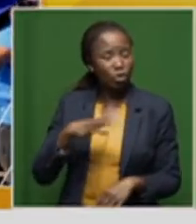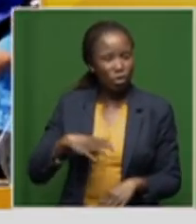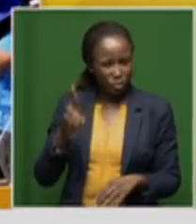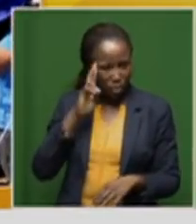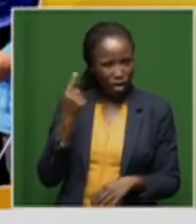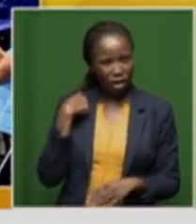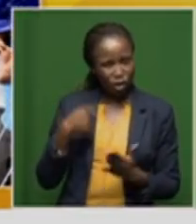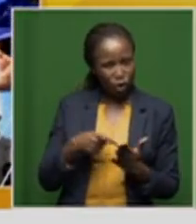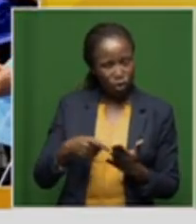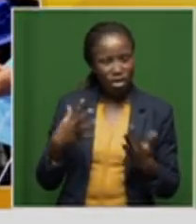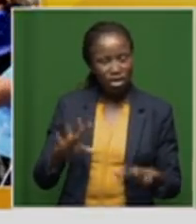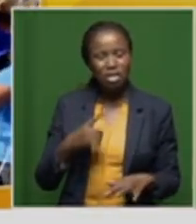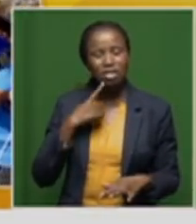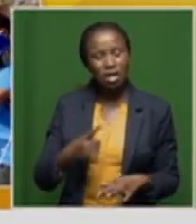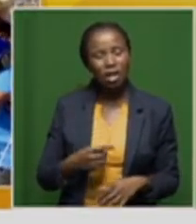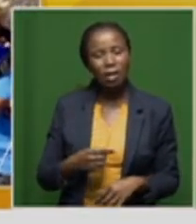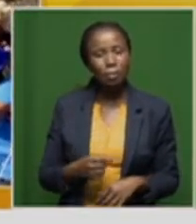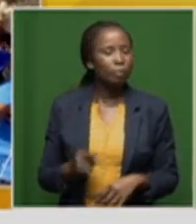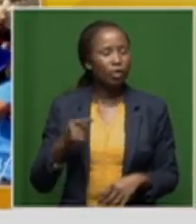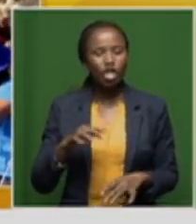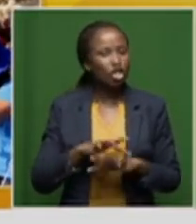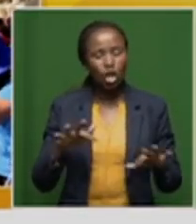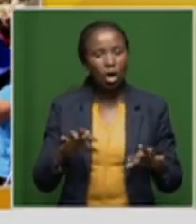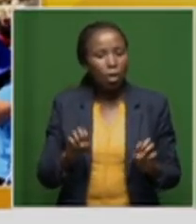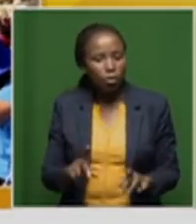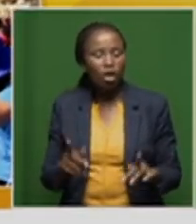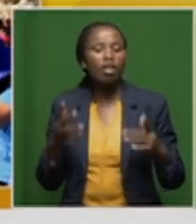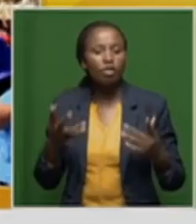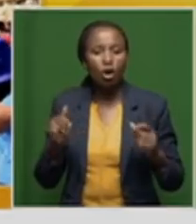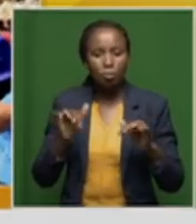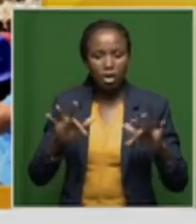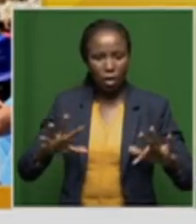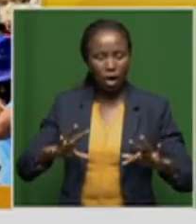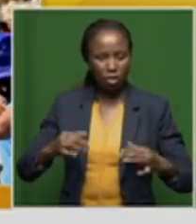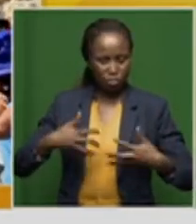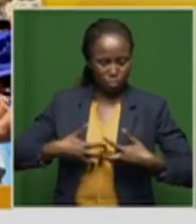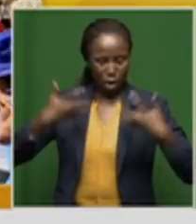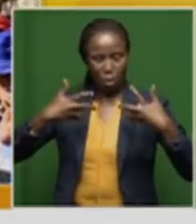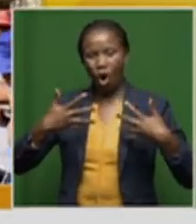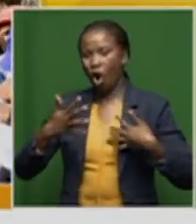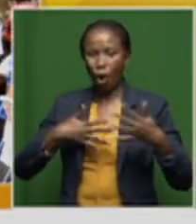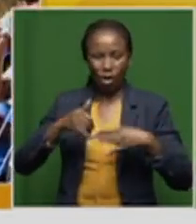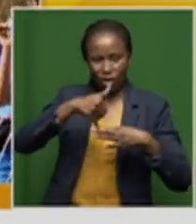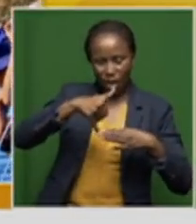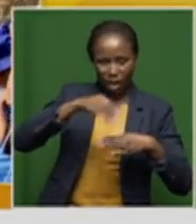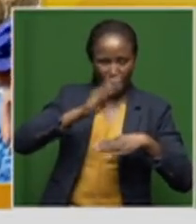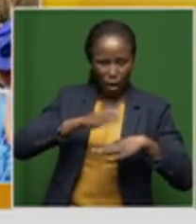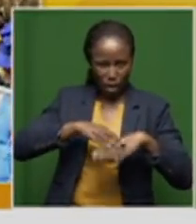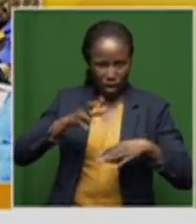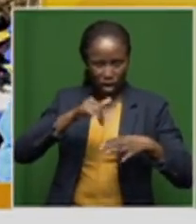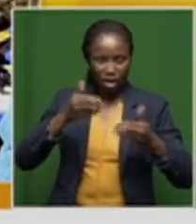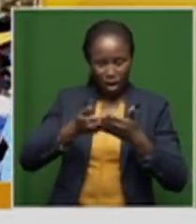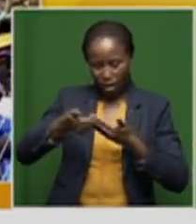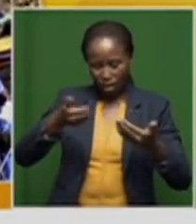last week that he stressed that this is not a platform for those that are aggrieved, for those that have internal party issues, to ventilate